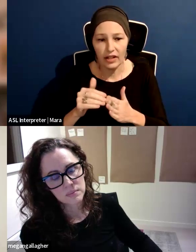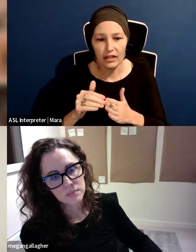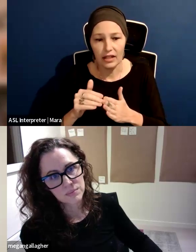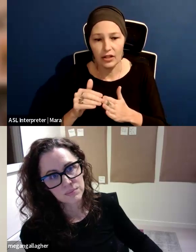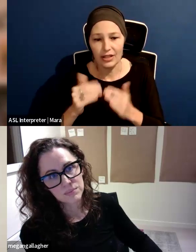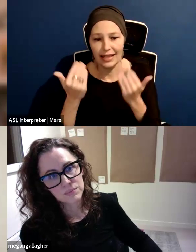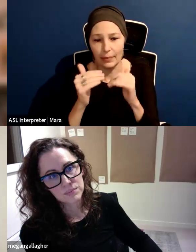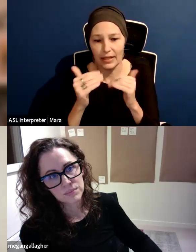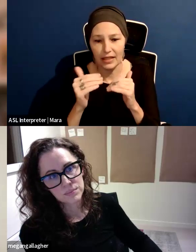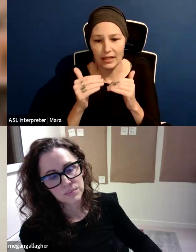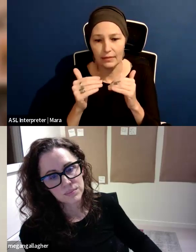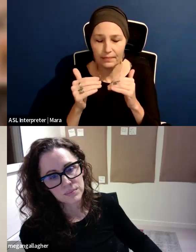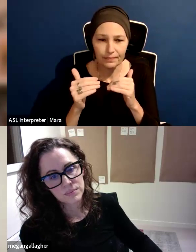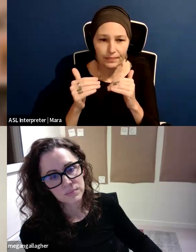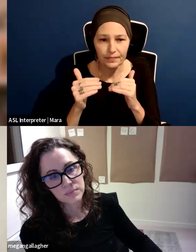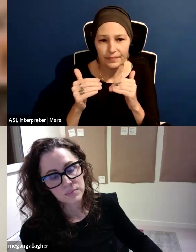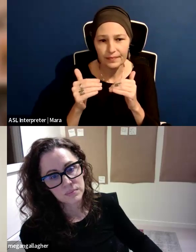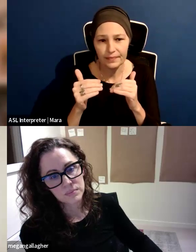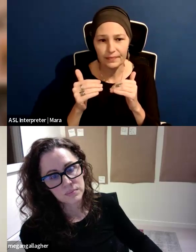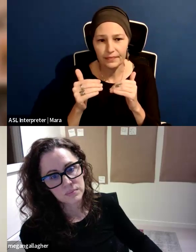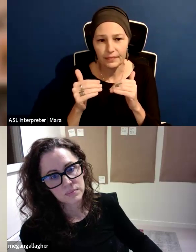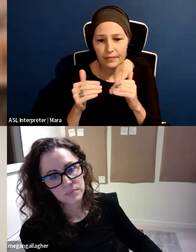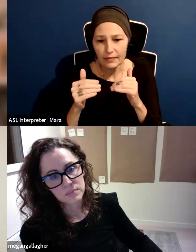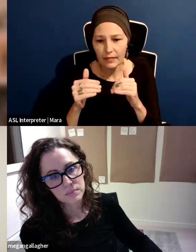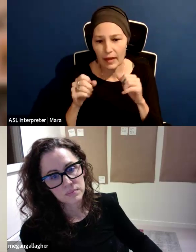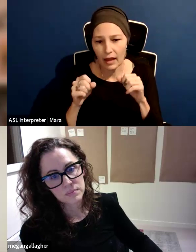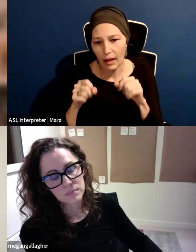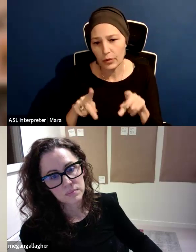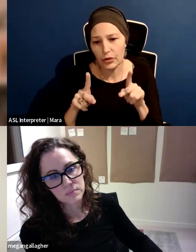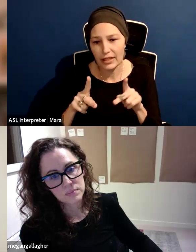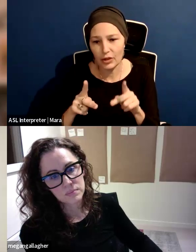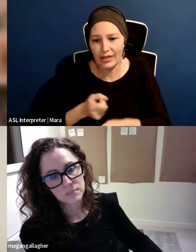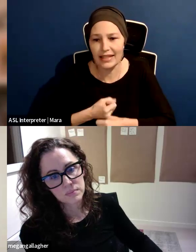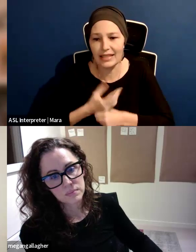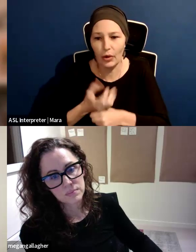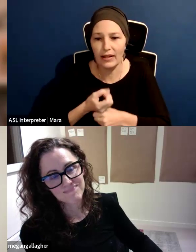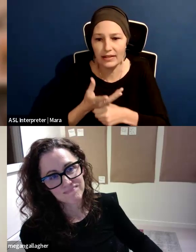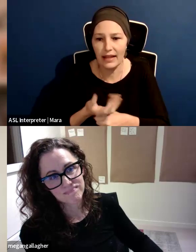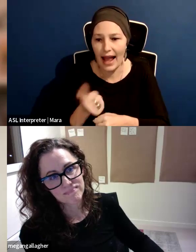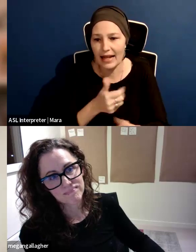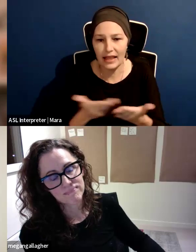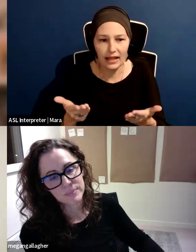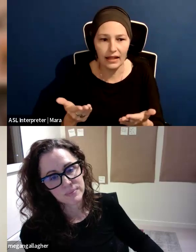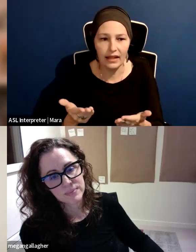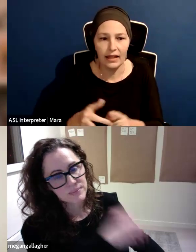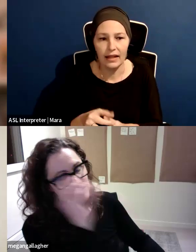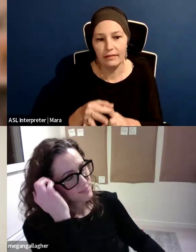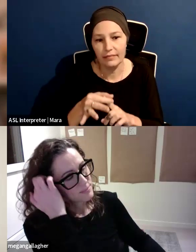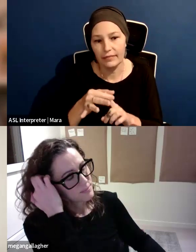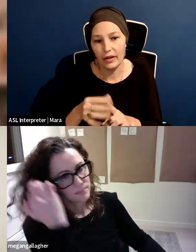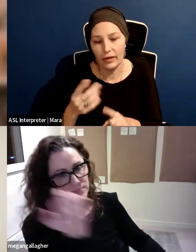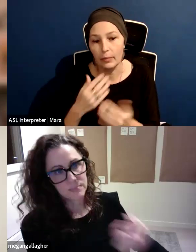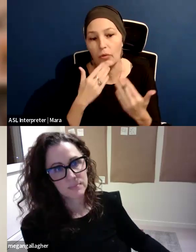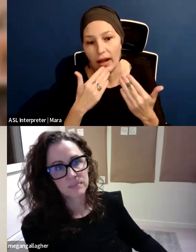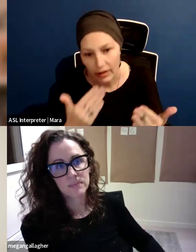like there's very limited room to express anything other than utmost gratitude and deference, and very little